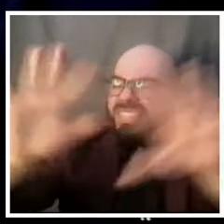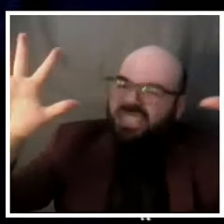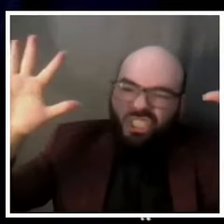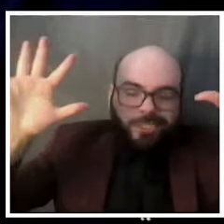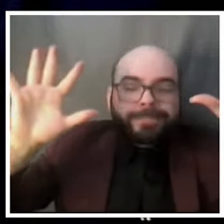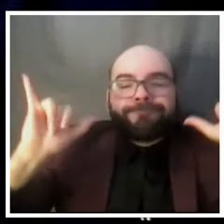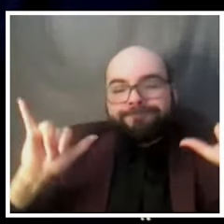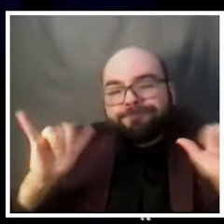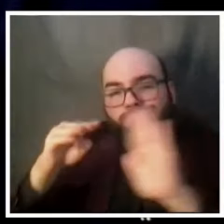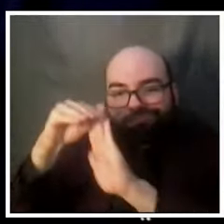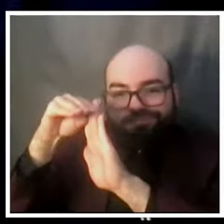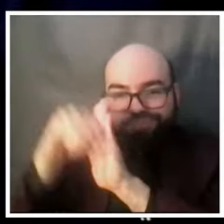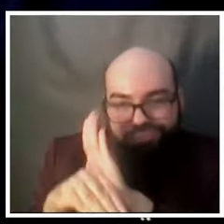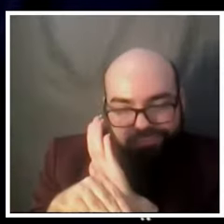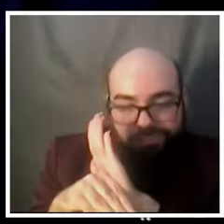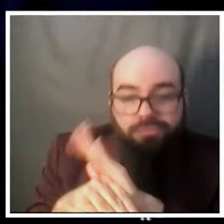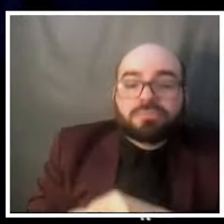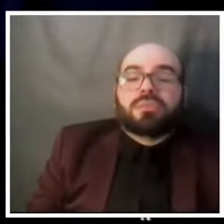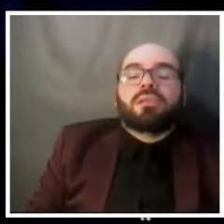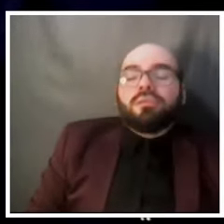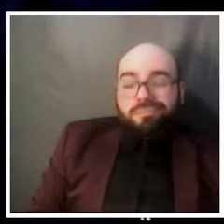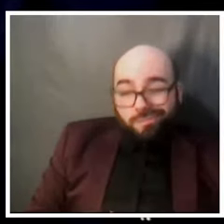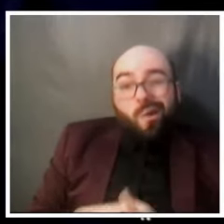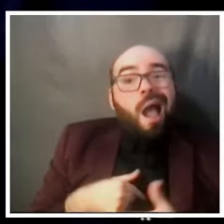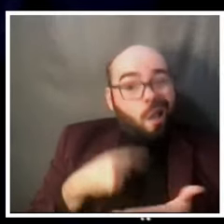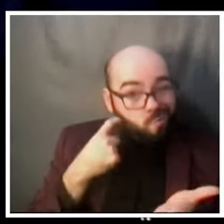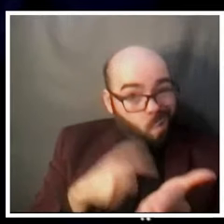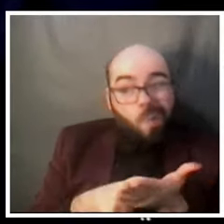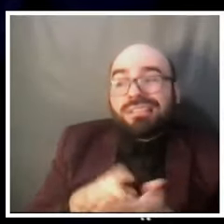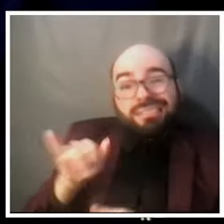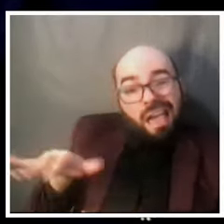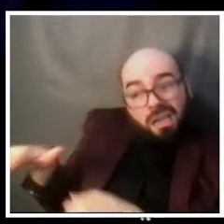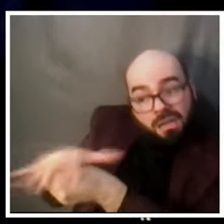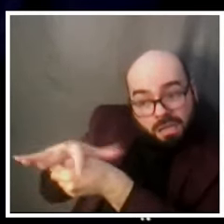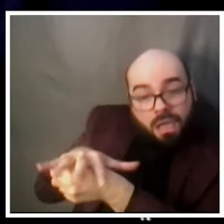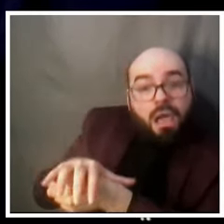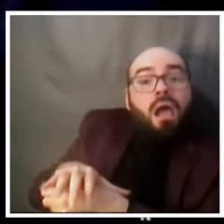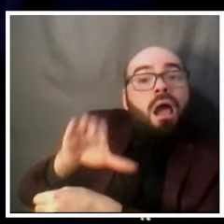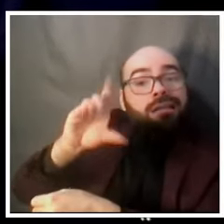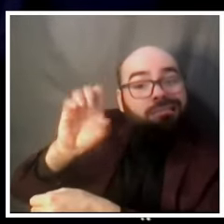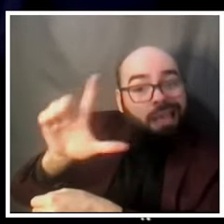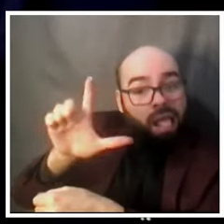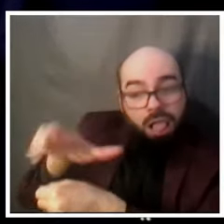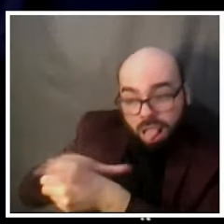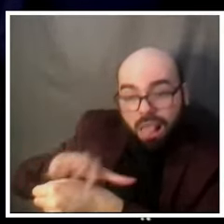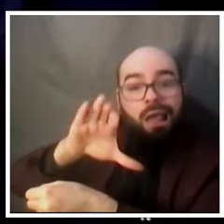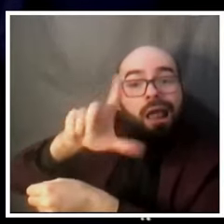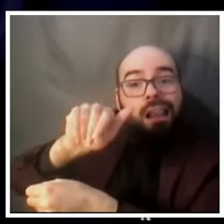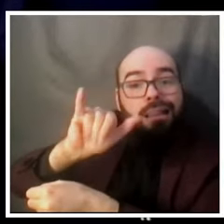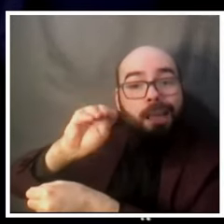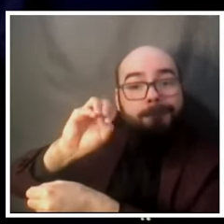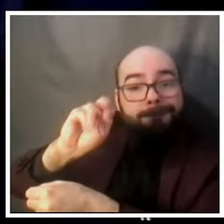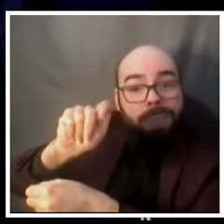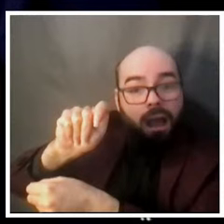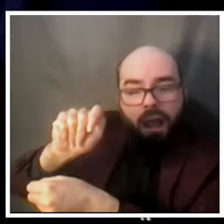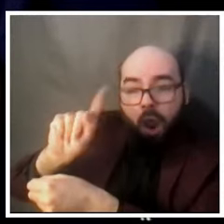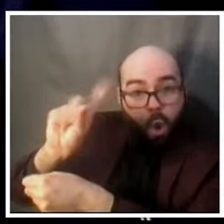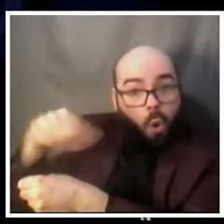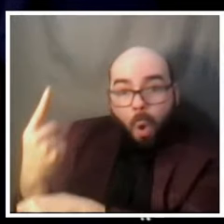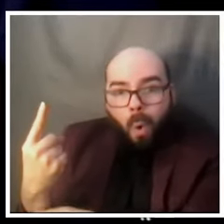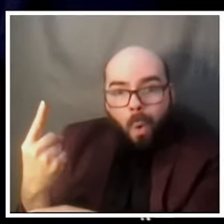Delaware, and what I see so many towns around America. A deep pride. A deep, deep pride in your